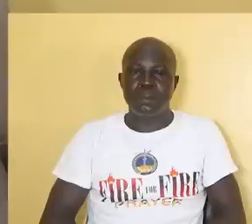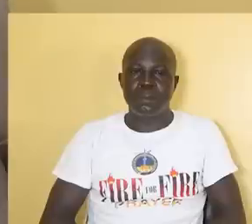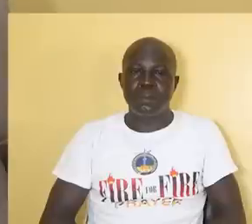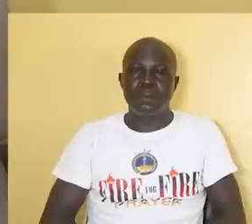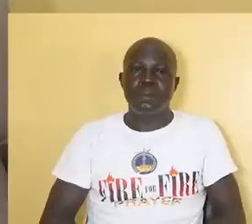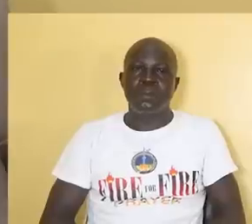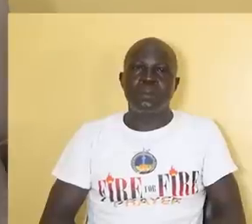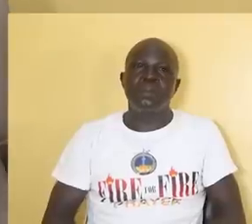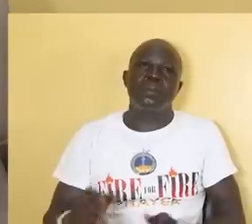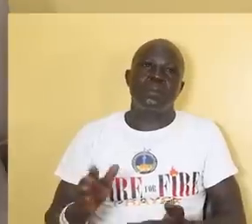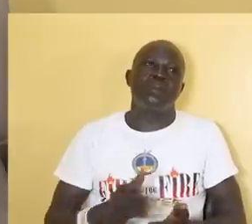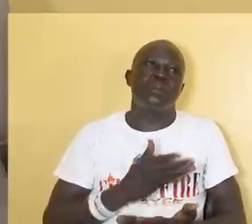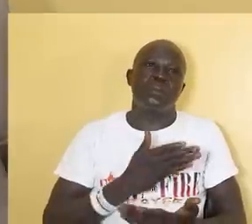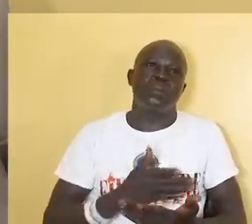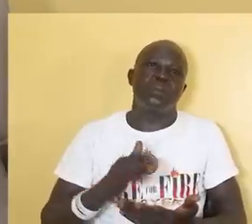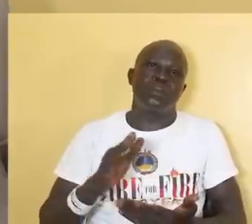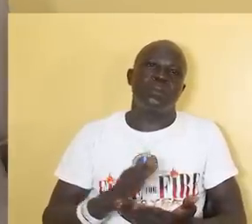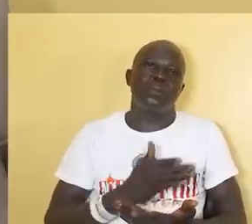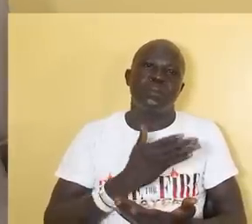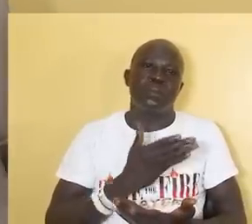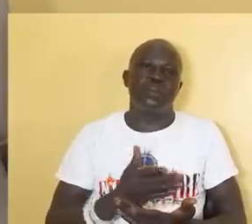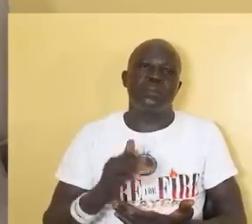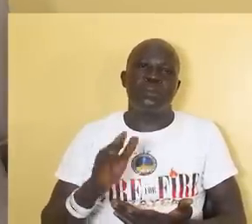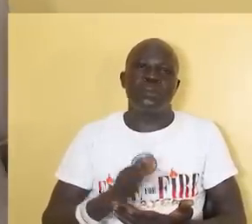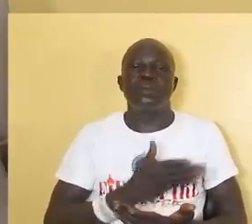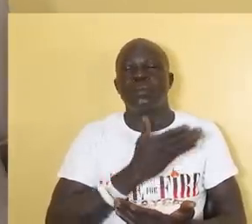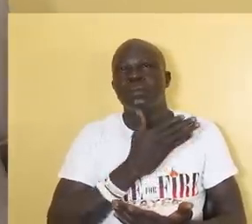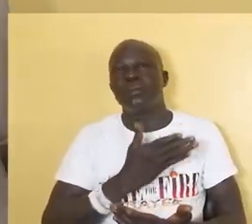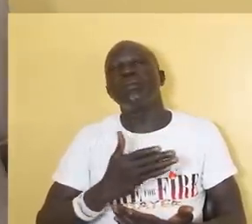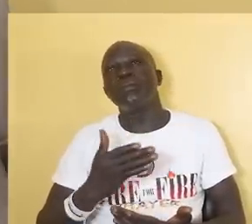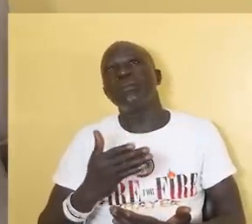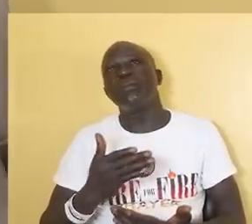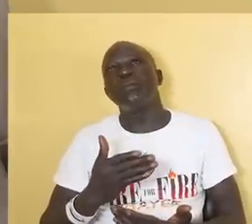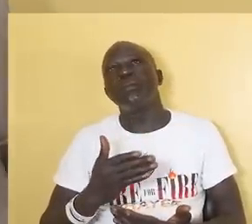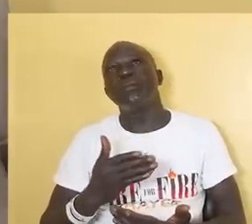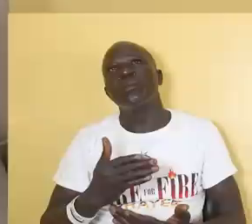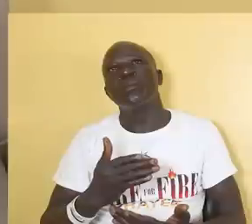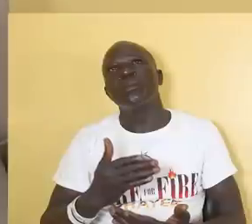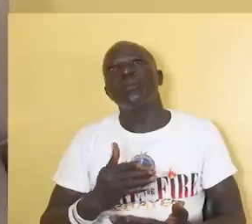dupe onibu ore baba bo pe me